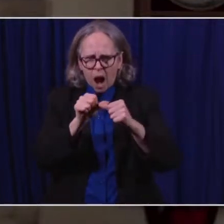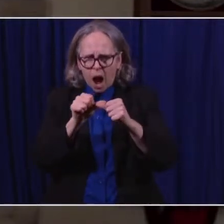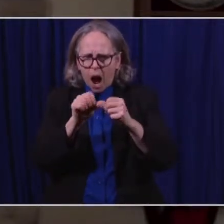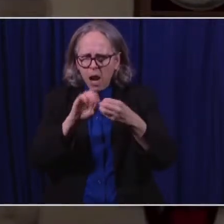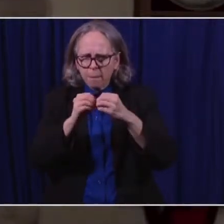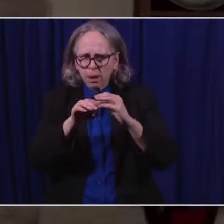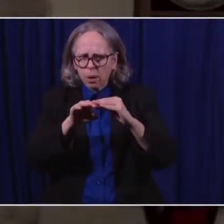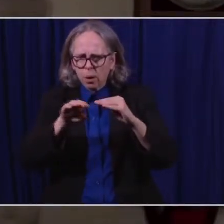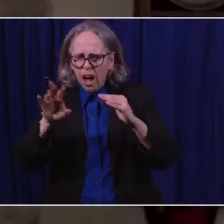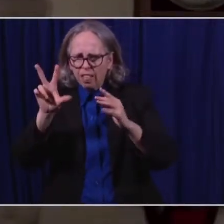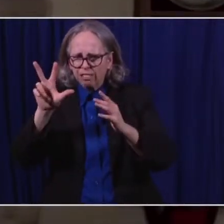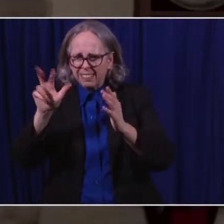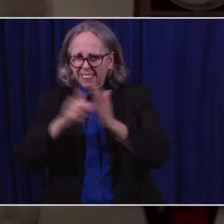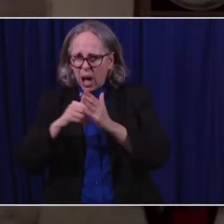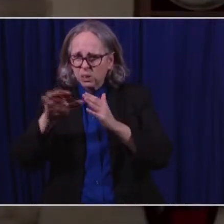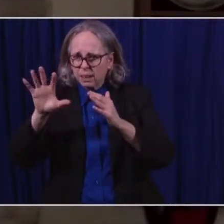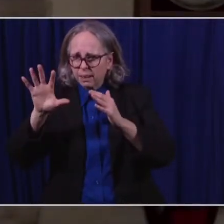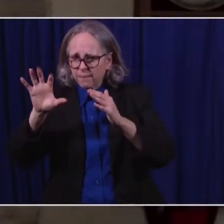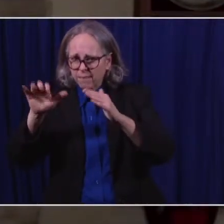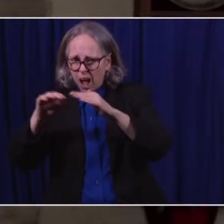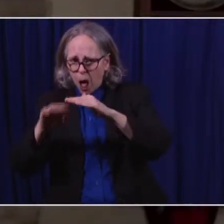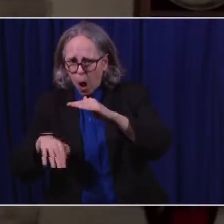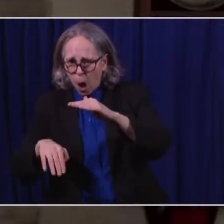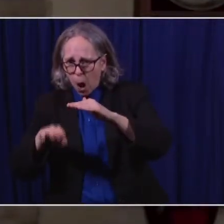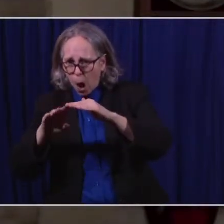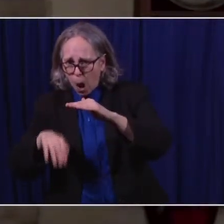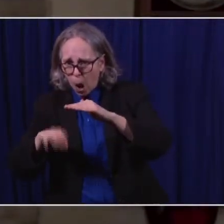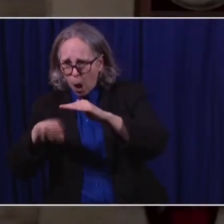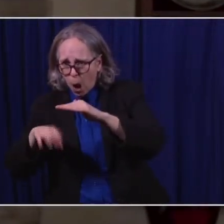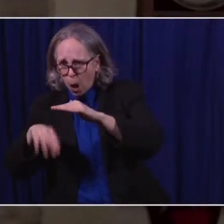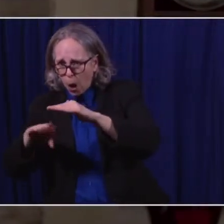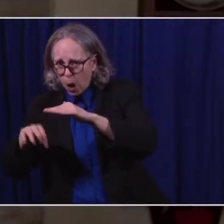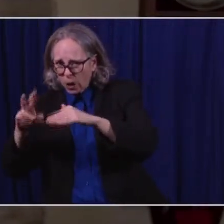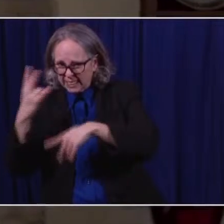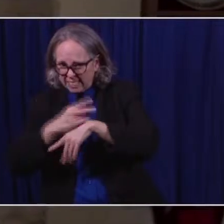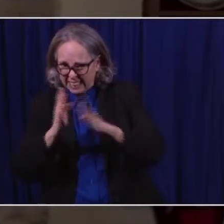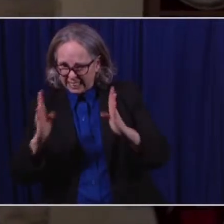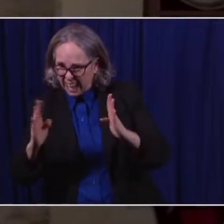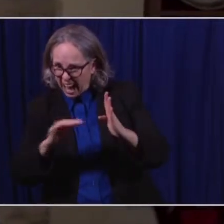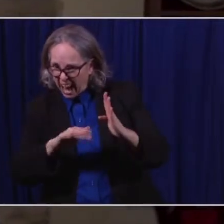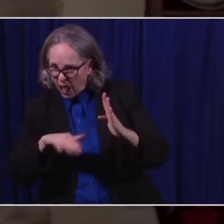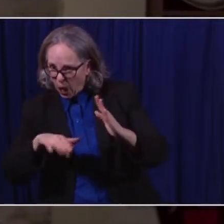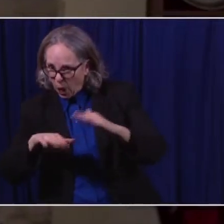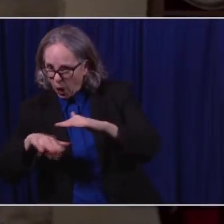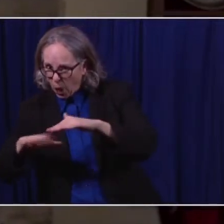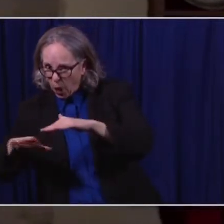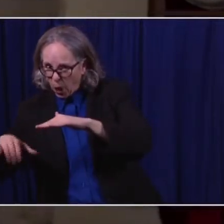we get this number down below the 3,000,